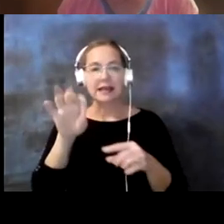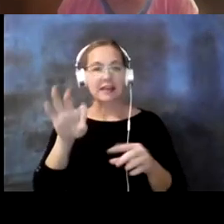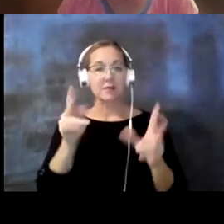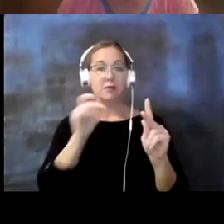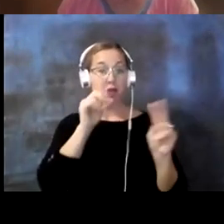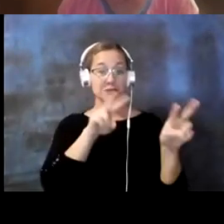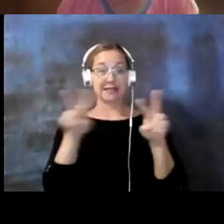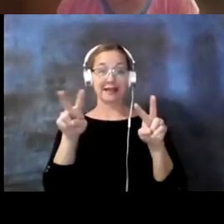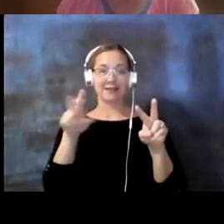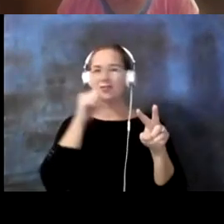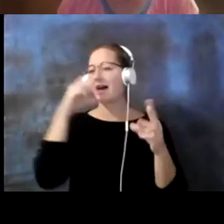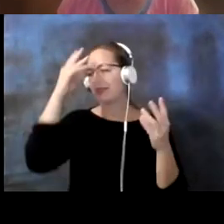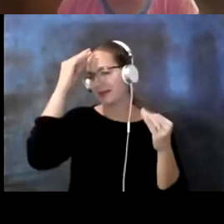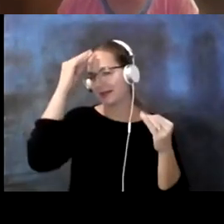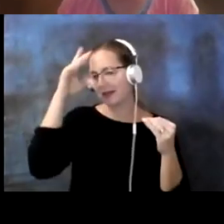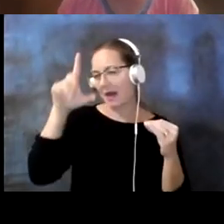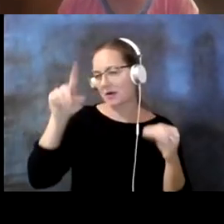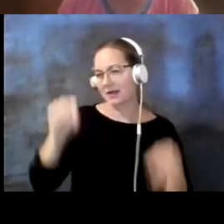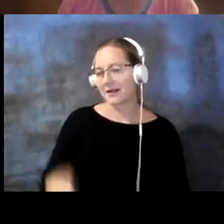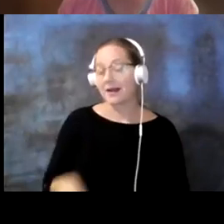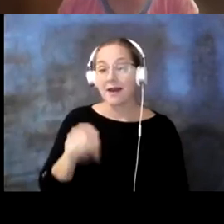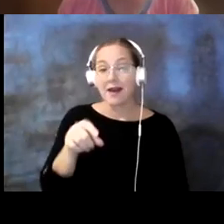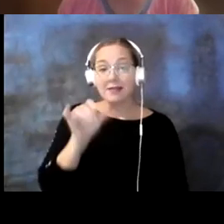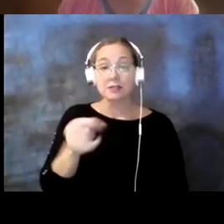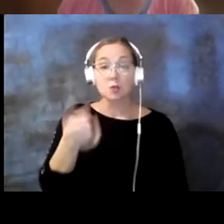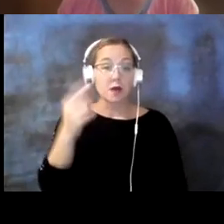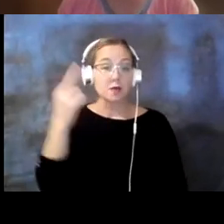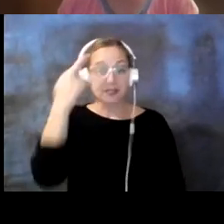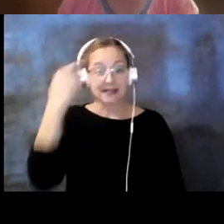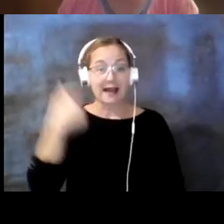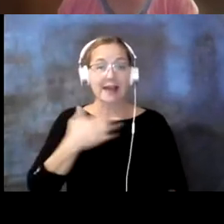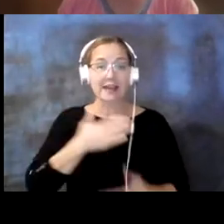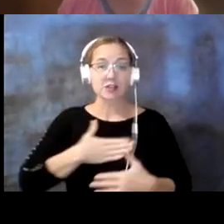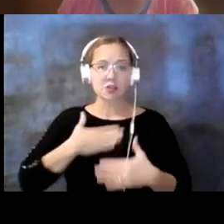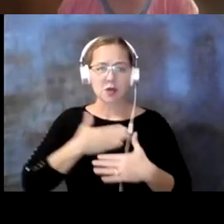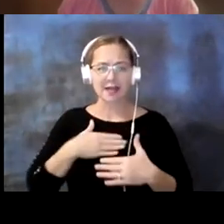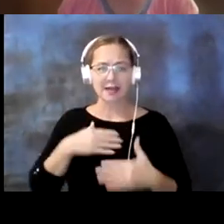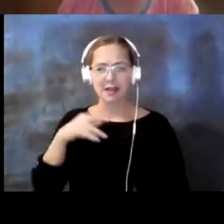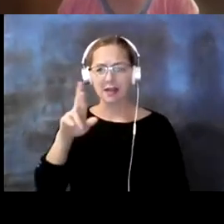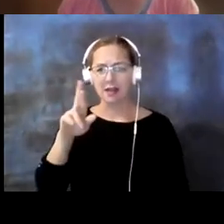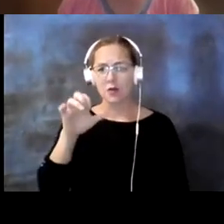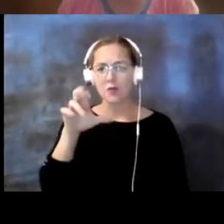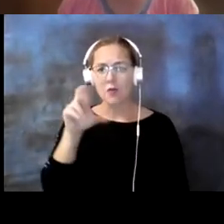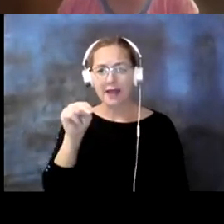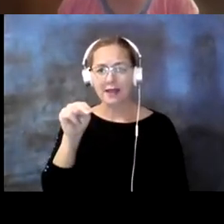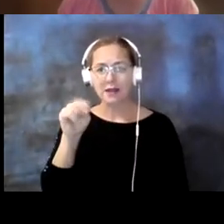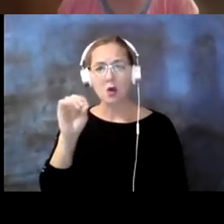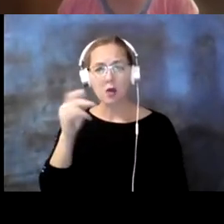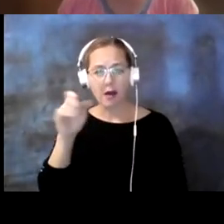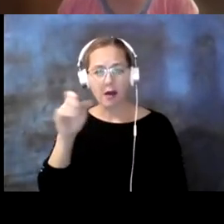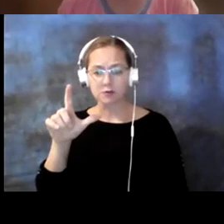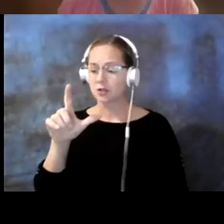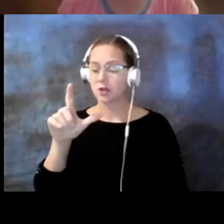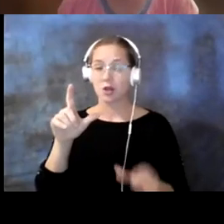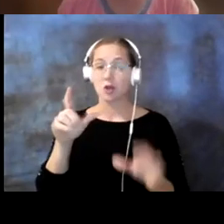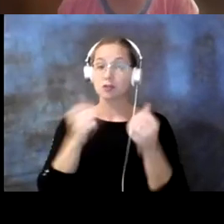not thinking about it. And that's one of the reasons why I actually really enjoyed Ryan O'Connell's show called Special on Netflix, because it was the first